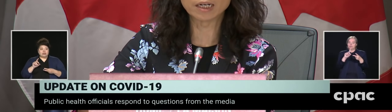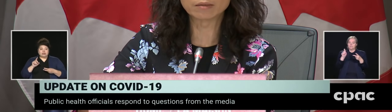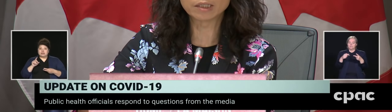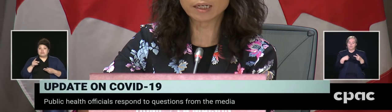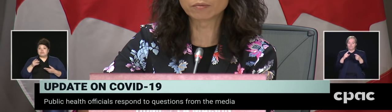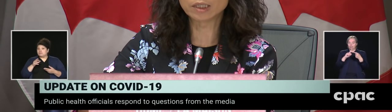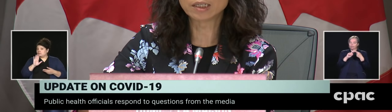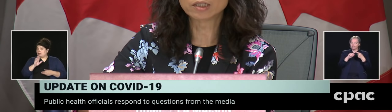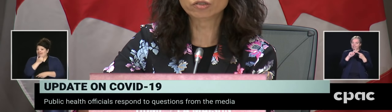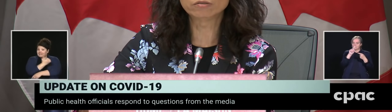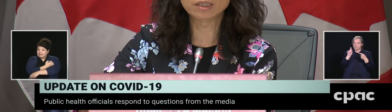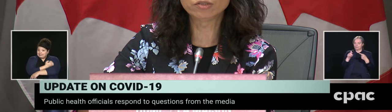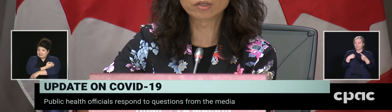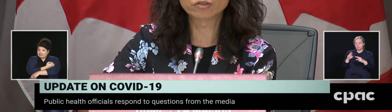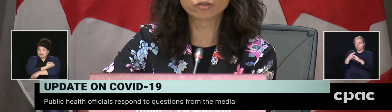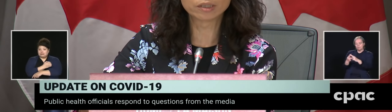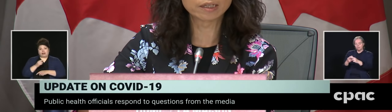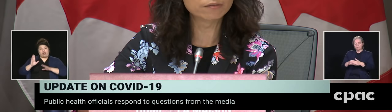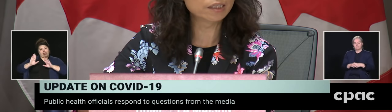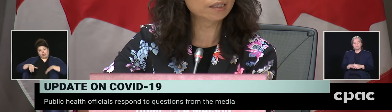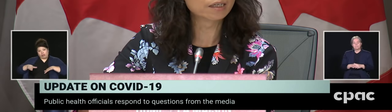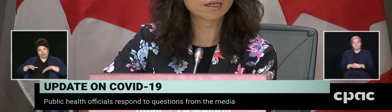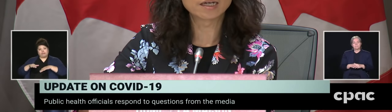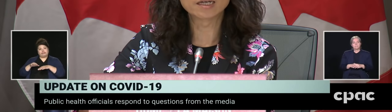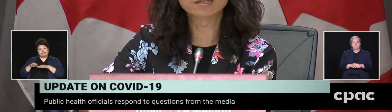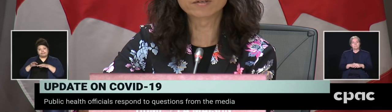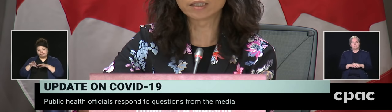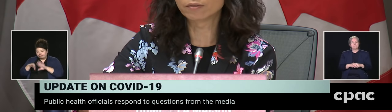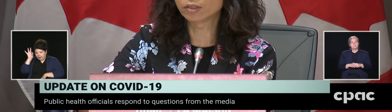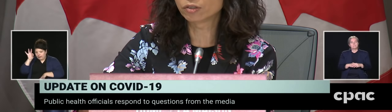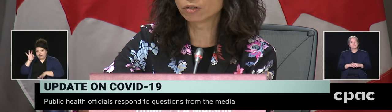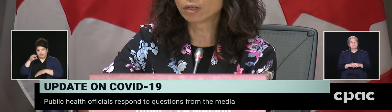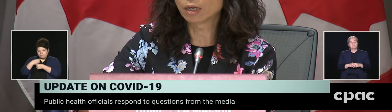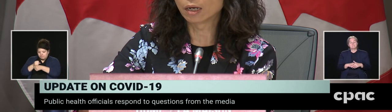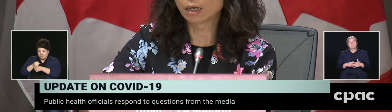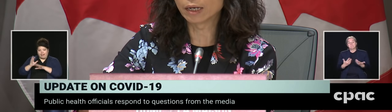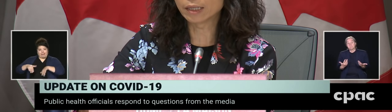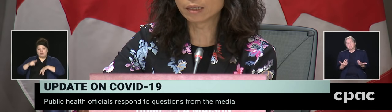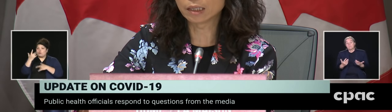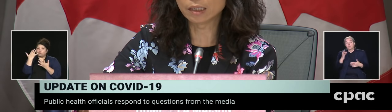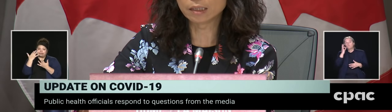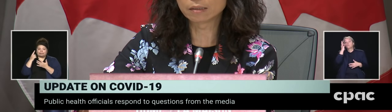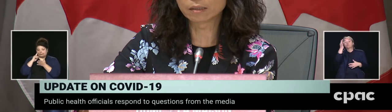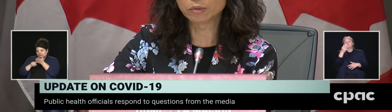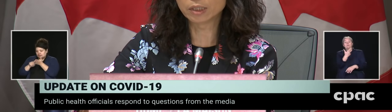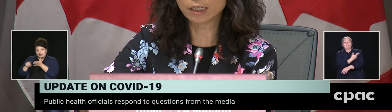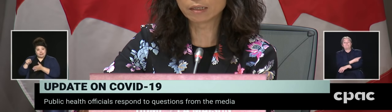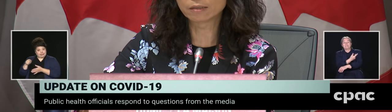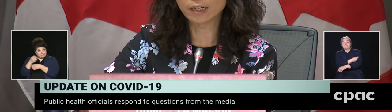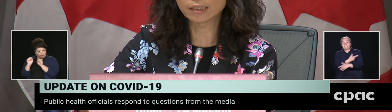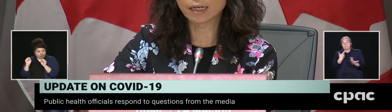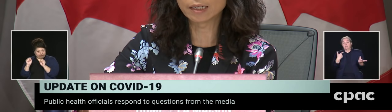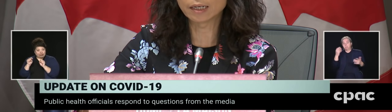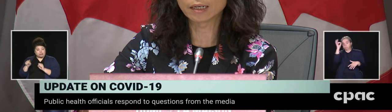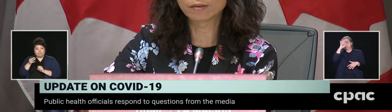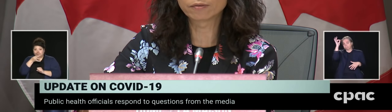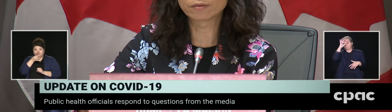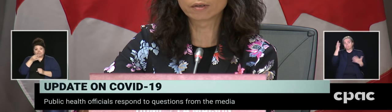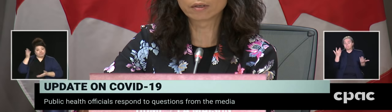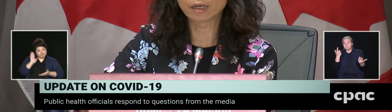further developed. And we do need to ensure safety and effectiveness. So I think the key is to communicate those facts.